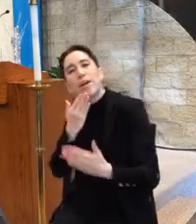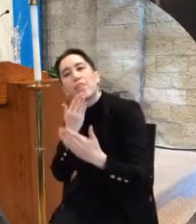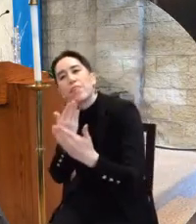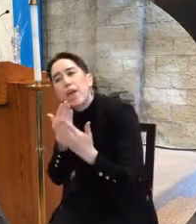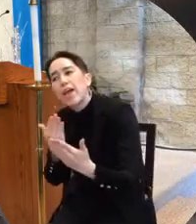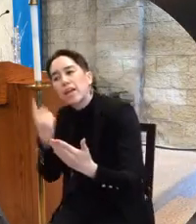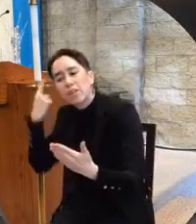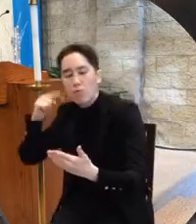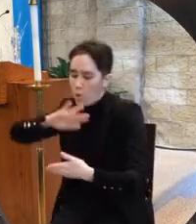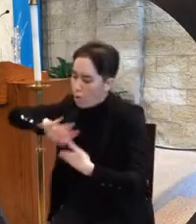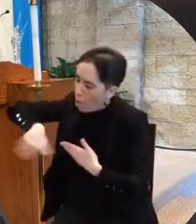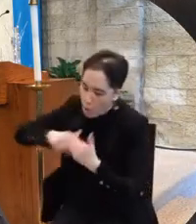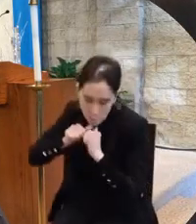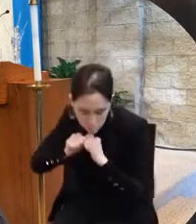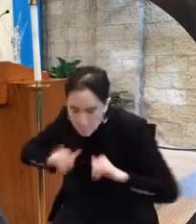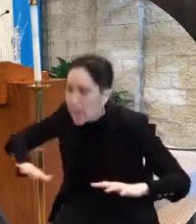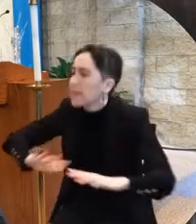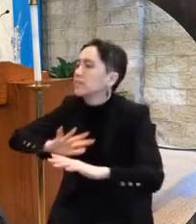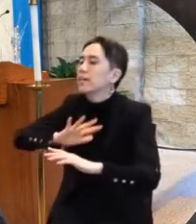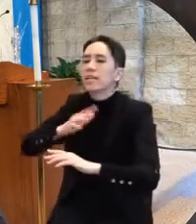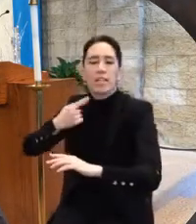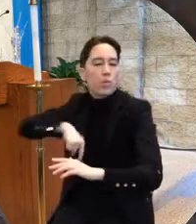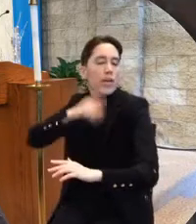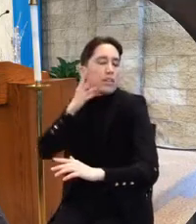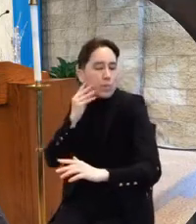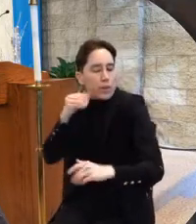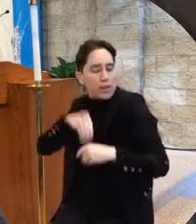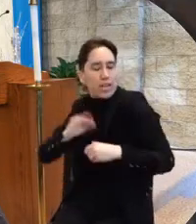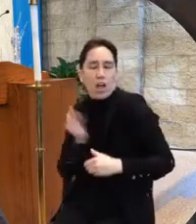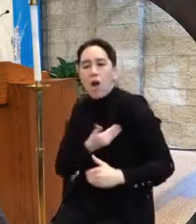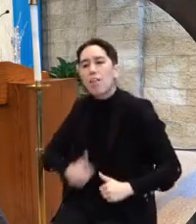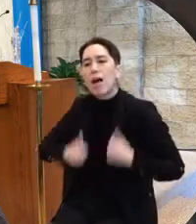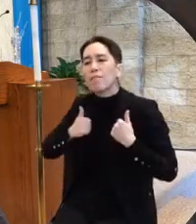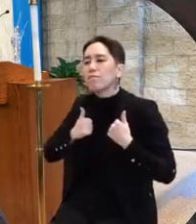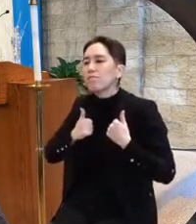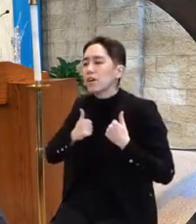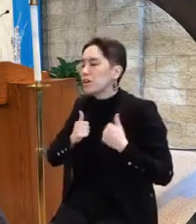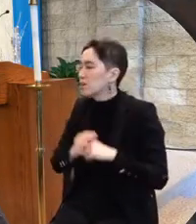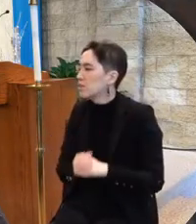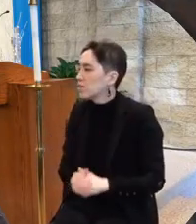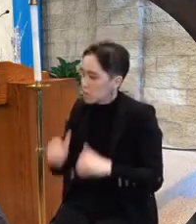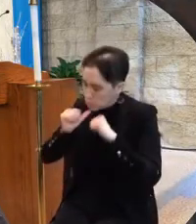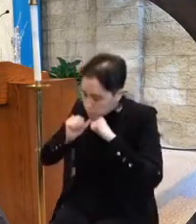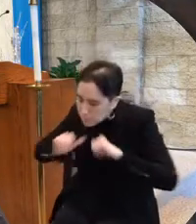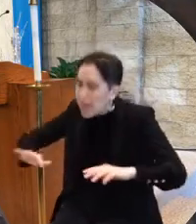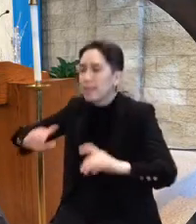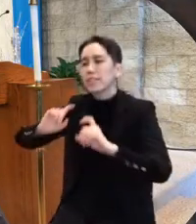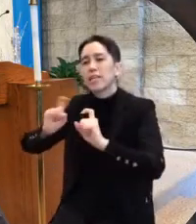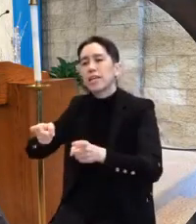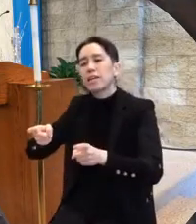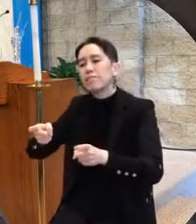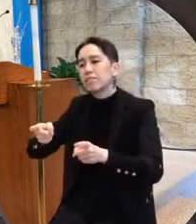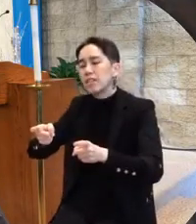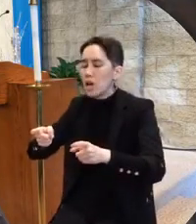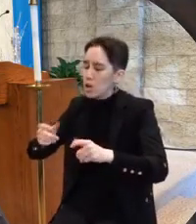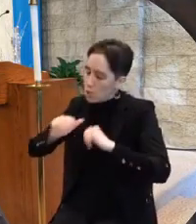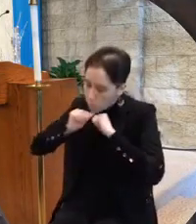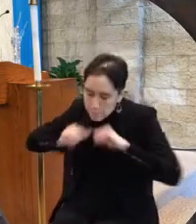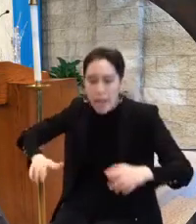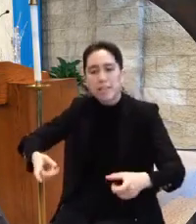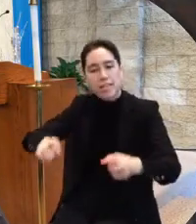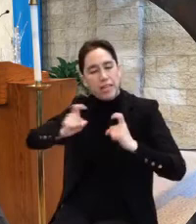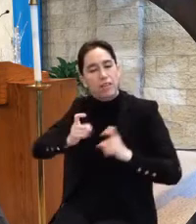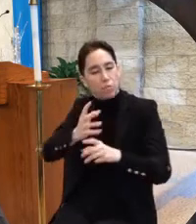of blessing, those things we bless increase in our life. So we bless these gifts. We bless the gifts that's been received in the mail